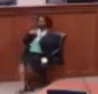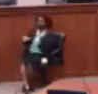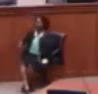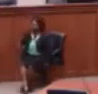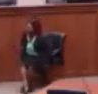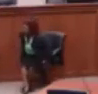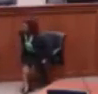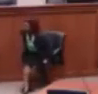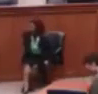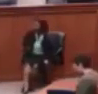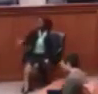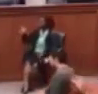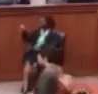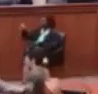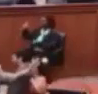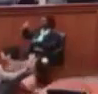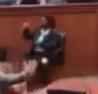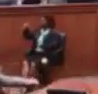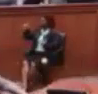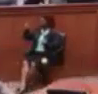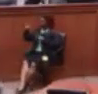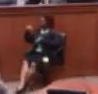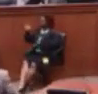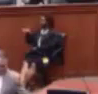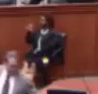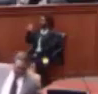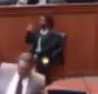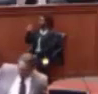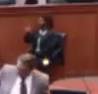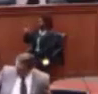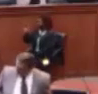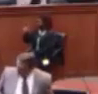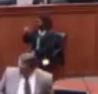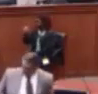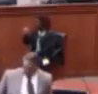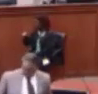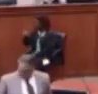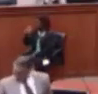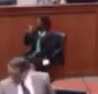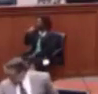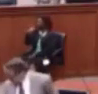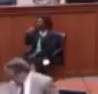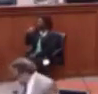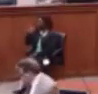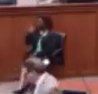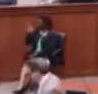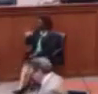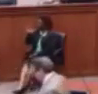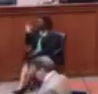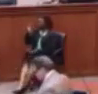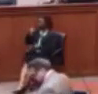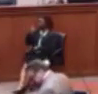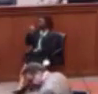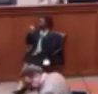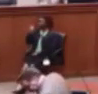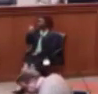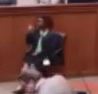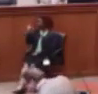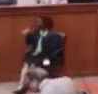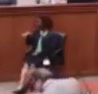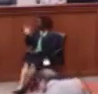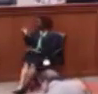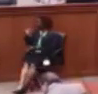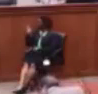Present. Mr. Davis? Present. Ms. Edmonston? Present. Mr. Garvey? Here. Ms. Holloway? Here.